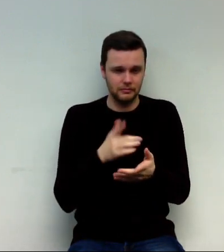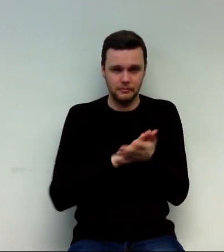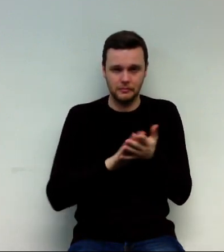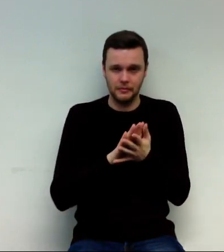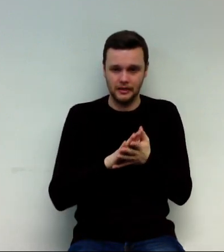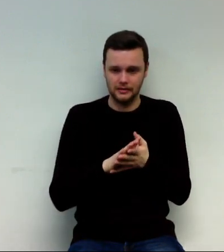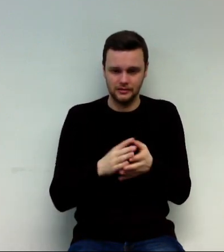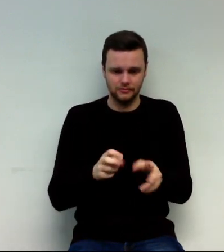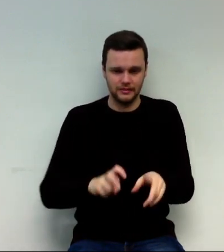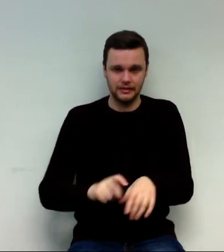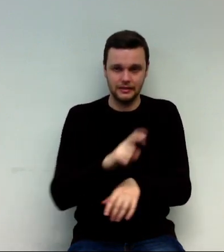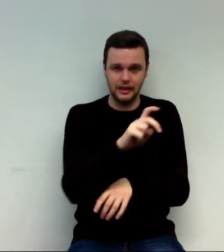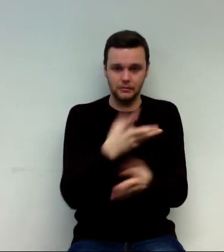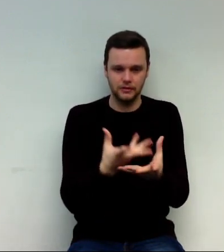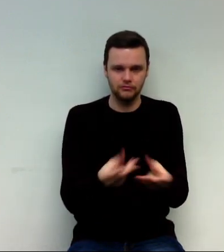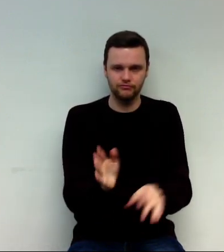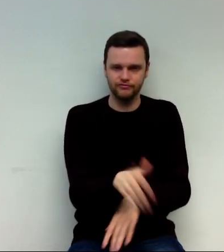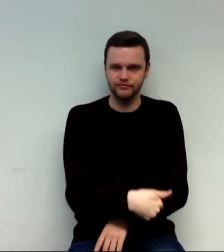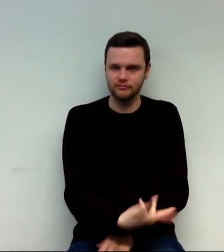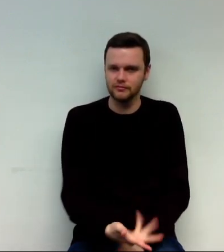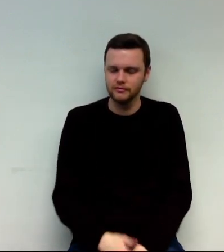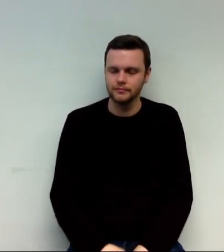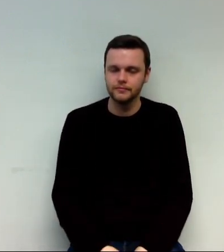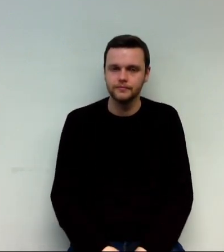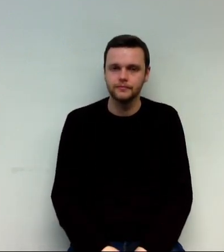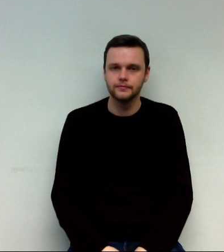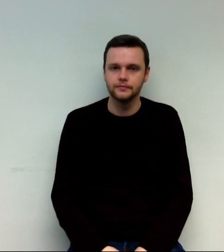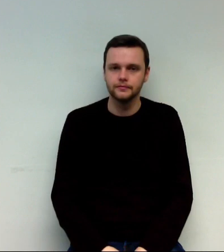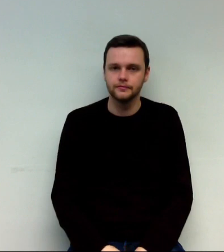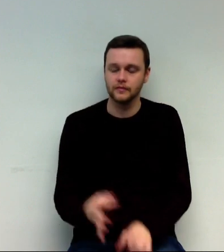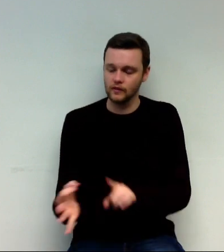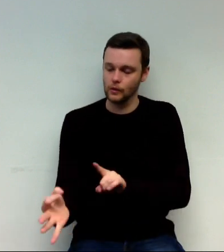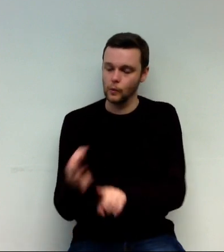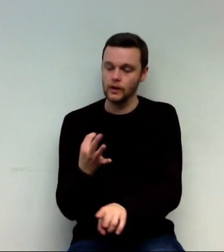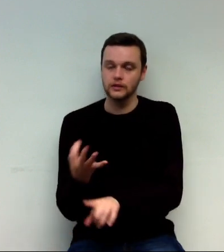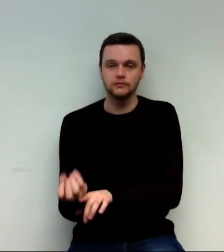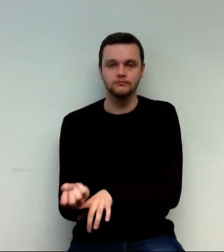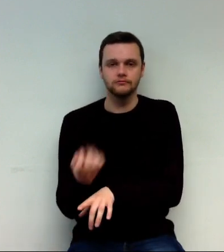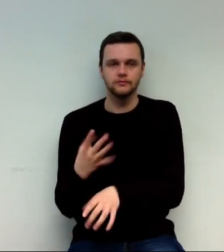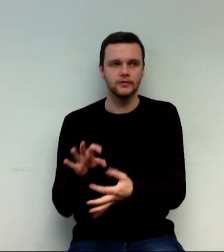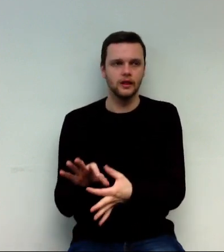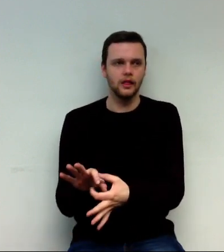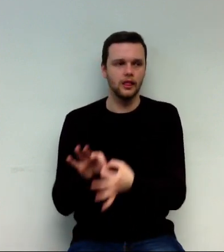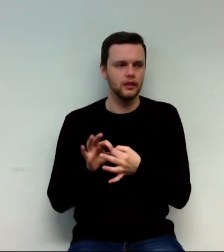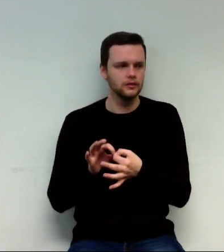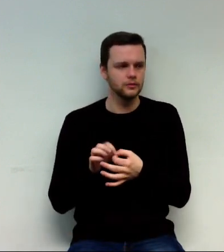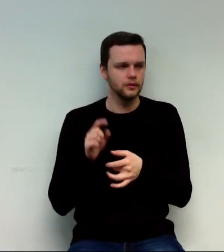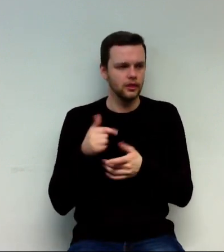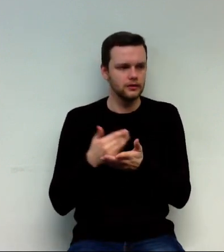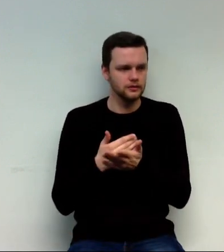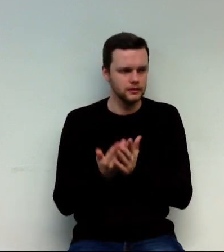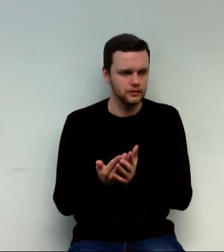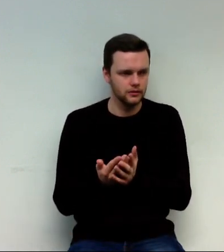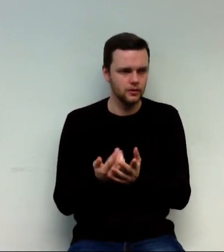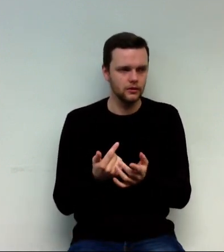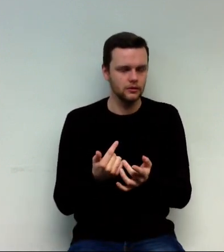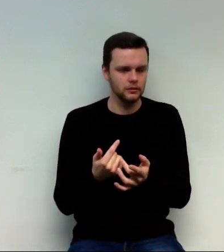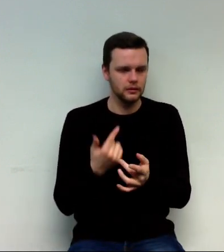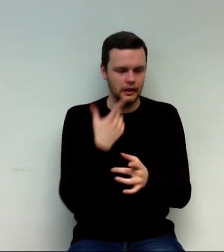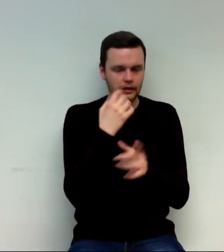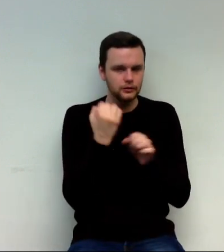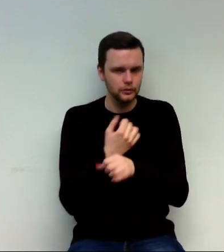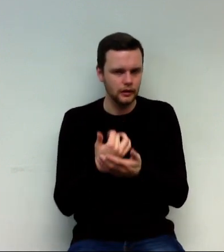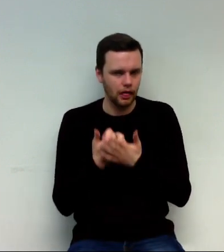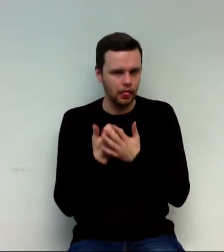rid of any steps. So we've had a question come in, which may link to this section, or to the section on what we can do to help you,